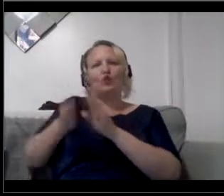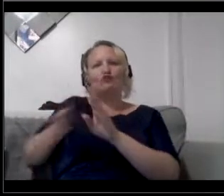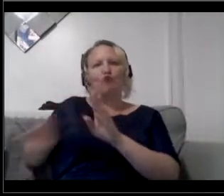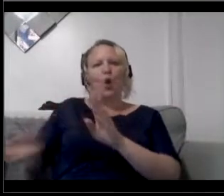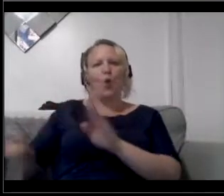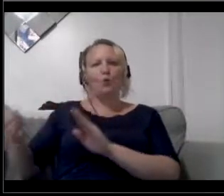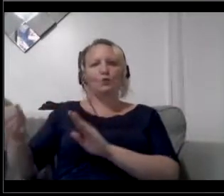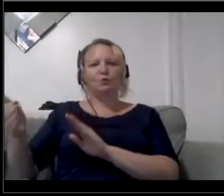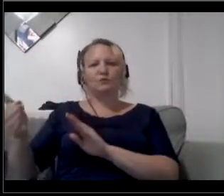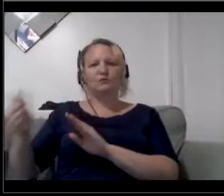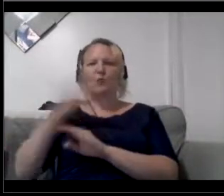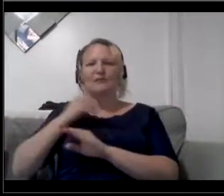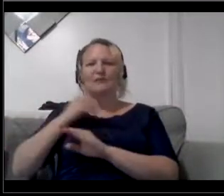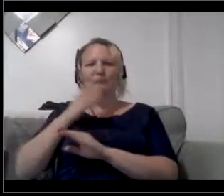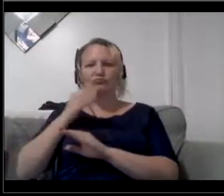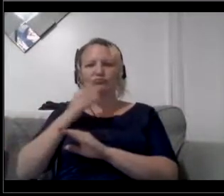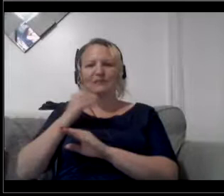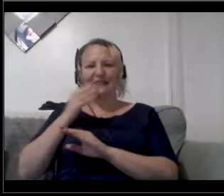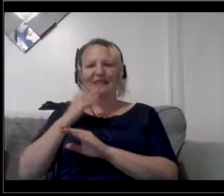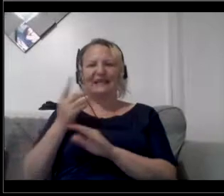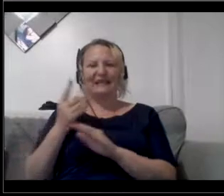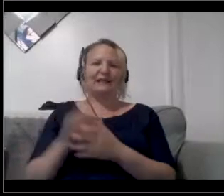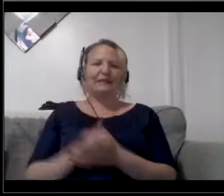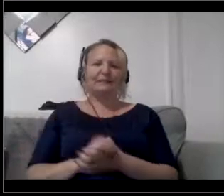the temporary offline haul routes